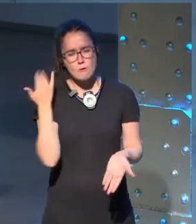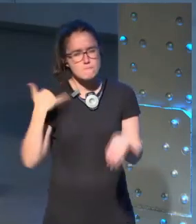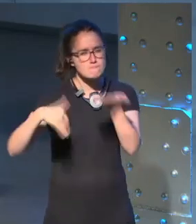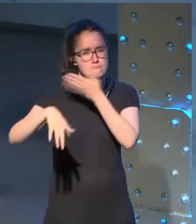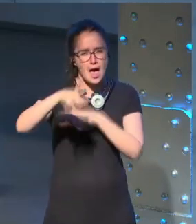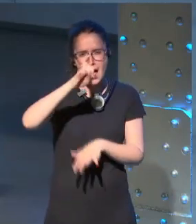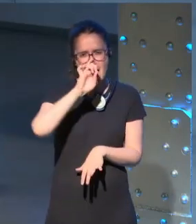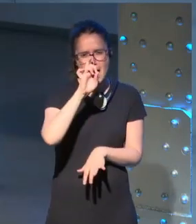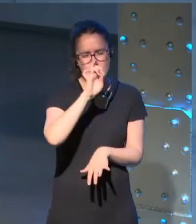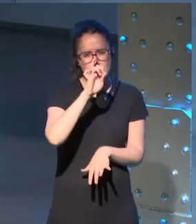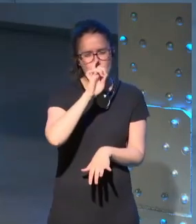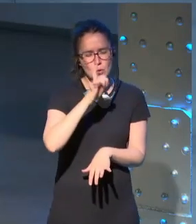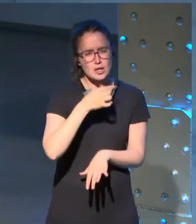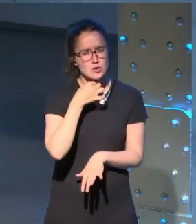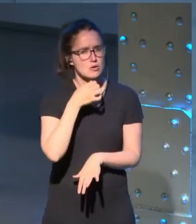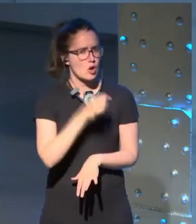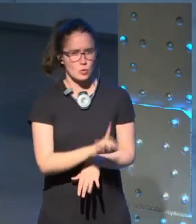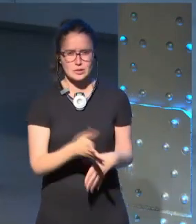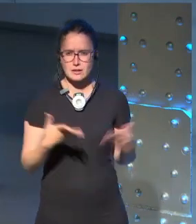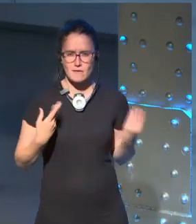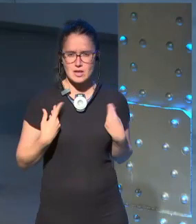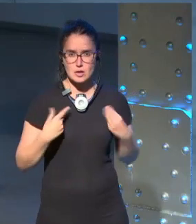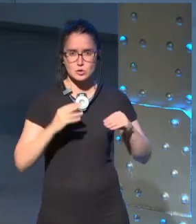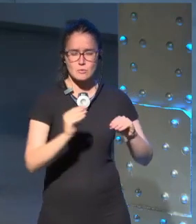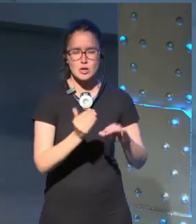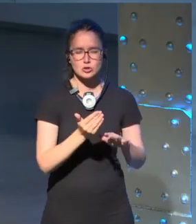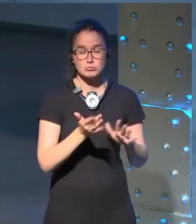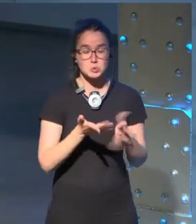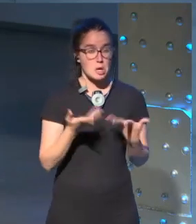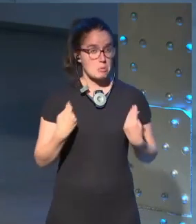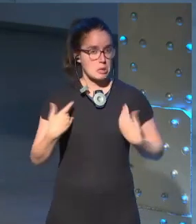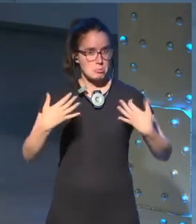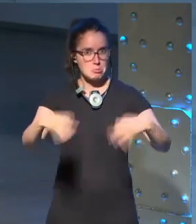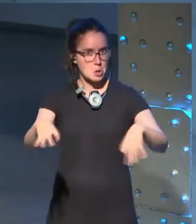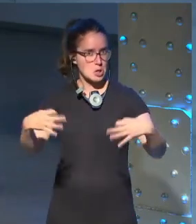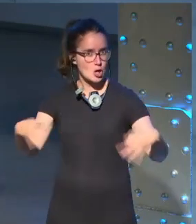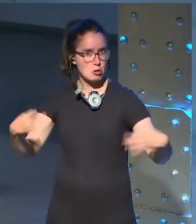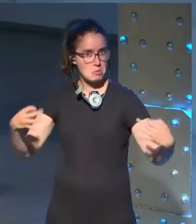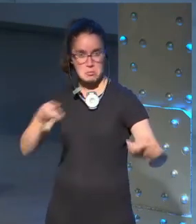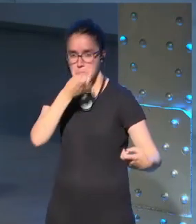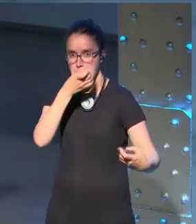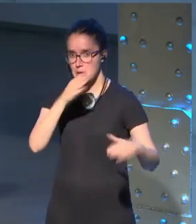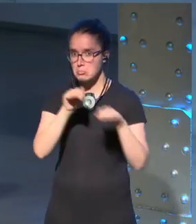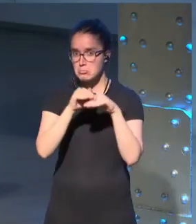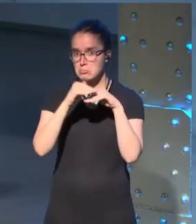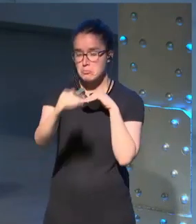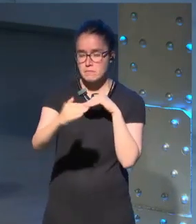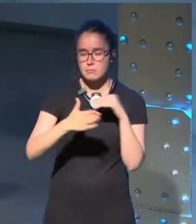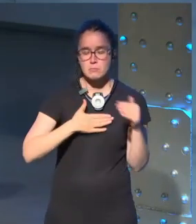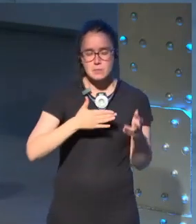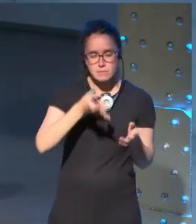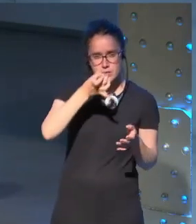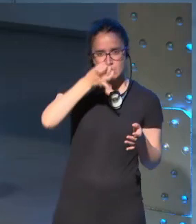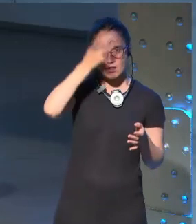The idea that I liked was that, how would a person react who had a lot to